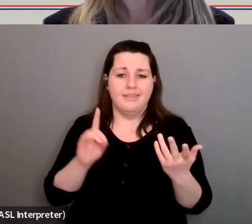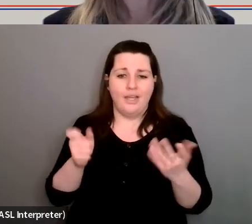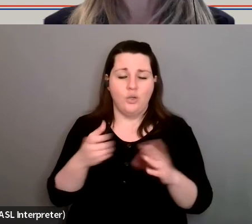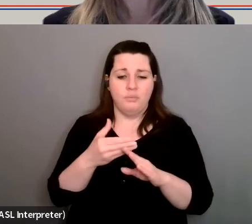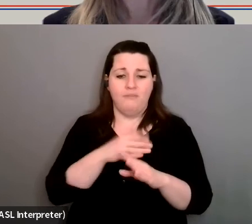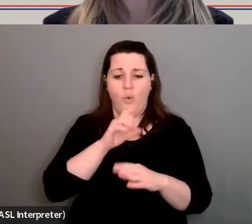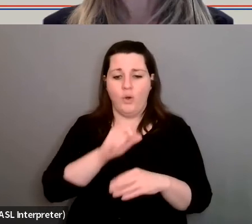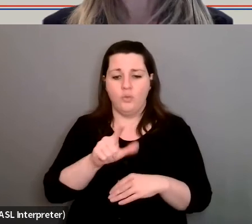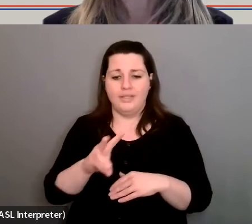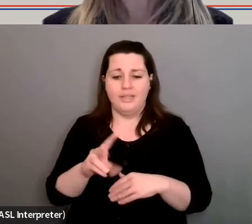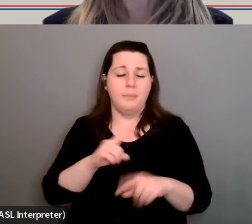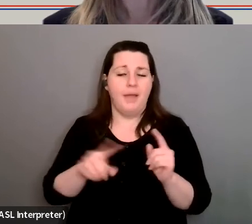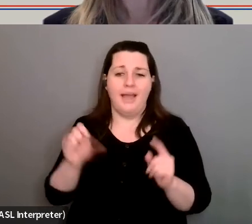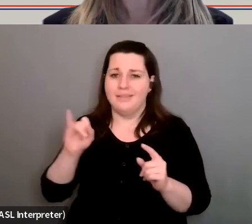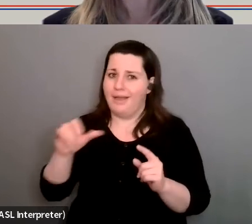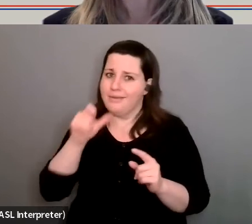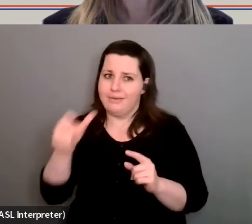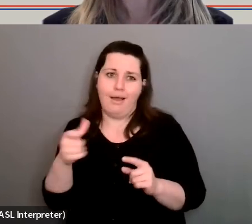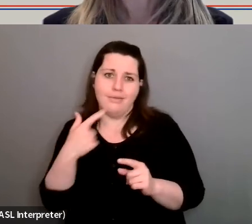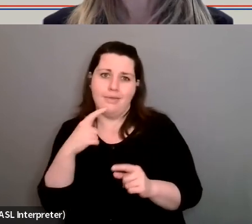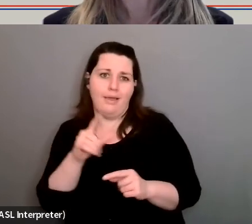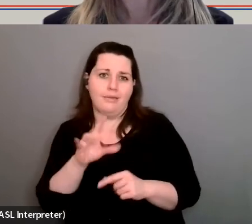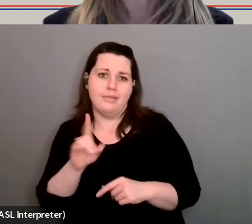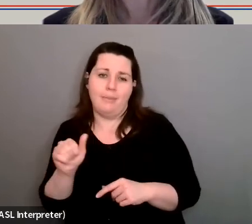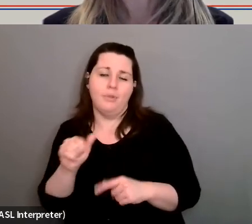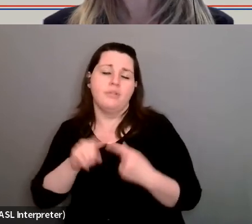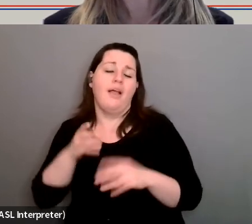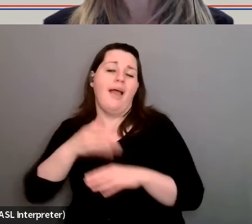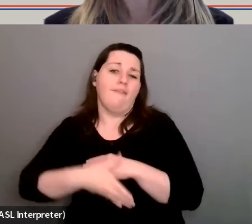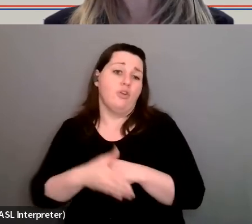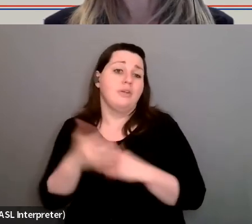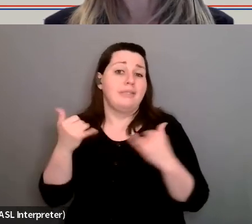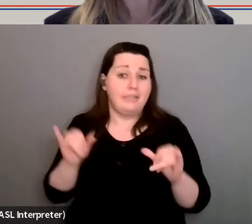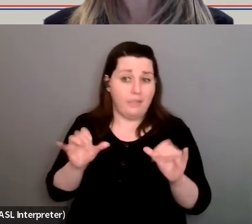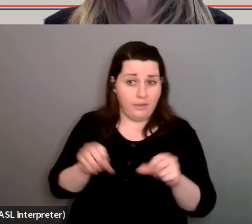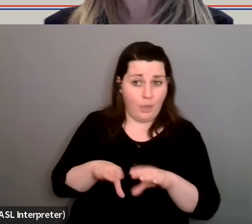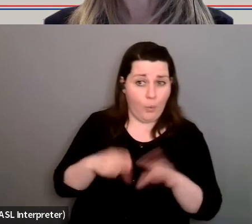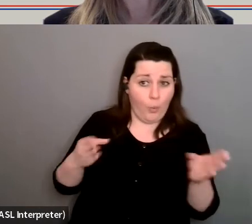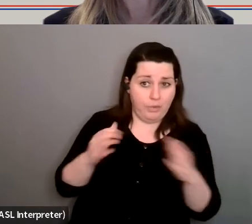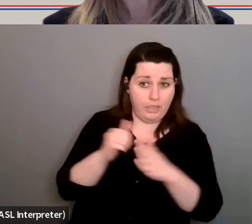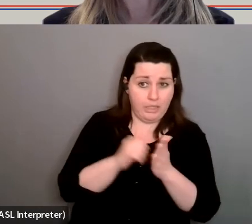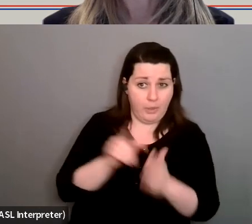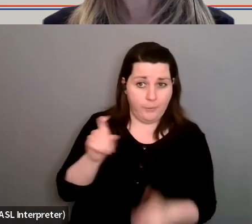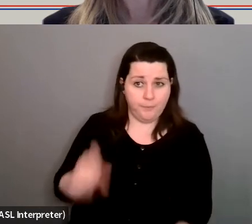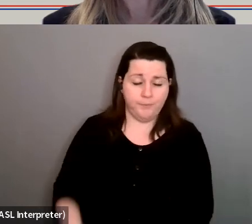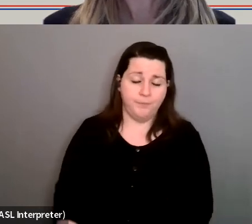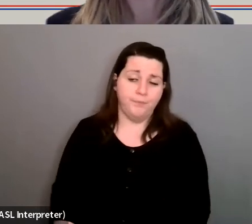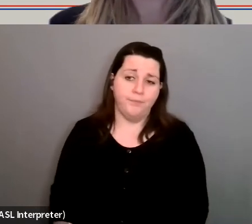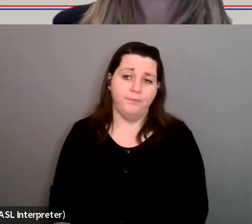found disabled by SSI until after, are they still eligible to open an account?